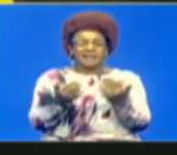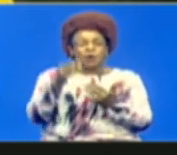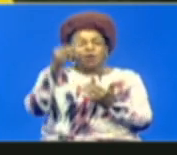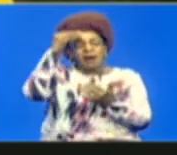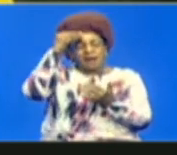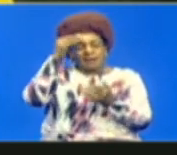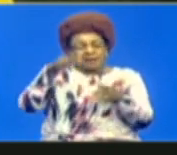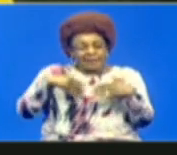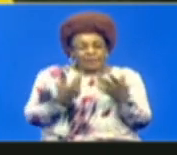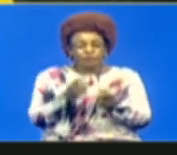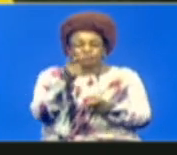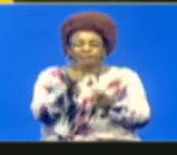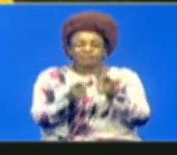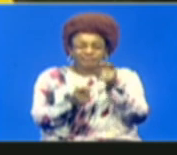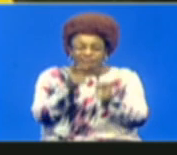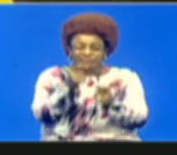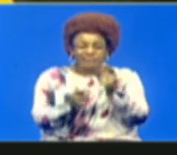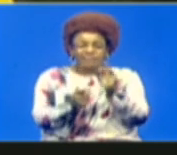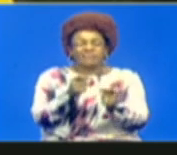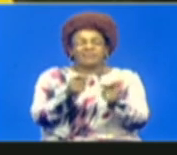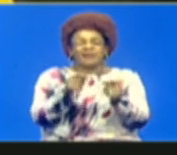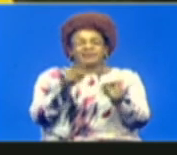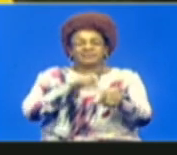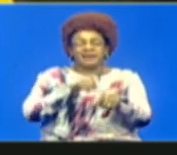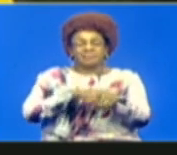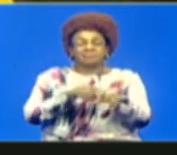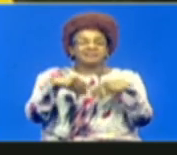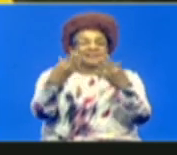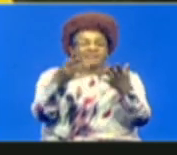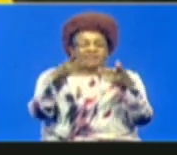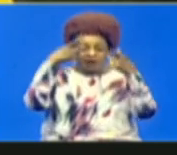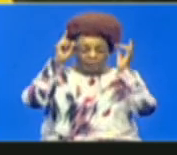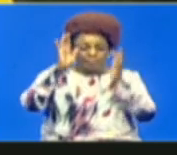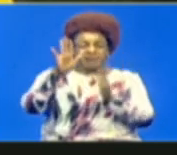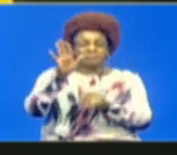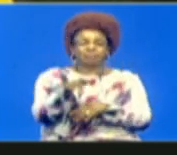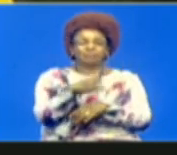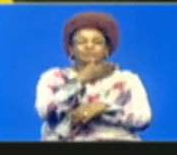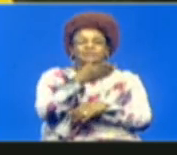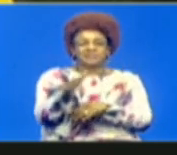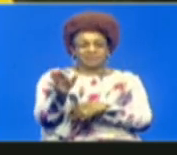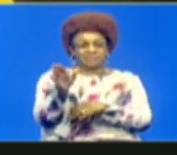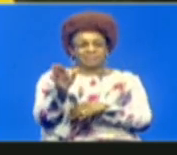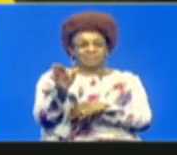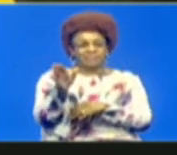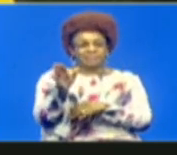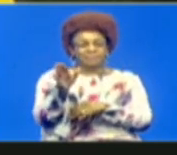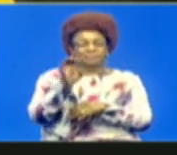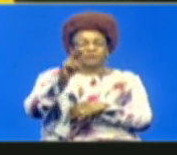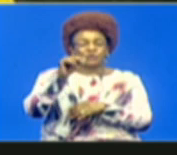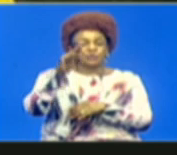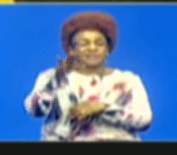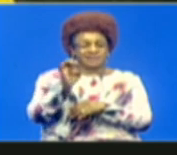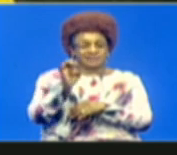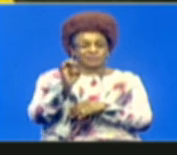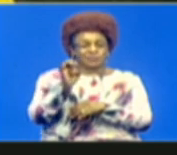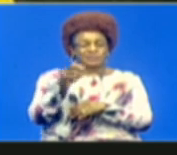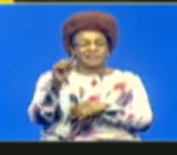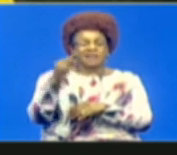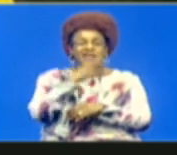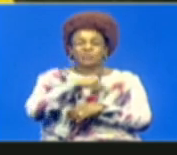milk the value of music as the tunes and jams bring more of the liquid white gold to his urn. Now, Eunice Omolo was in